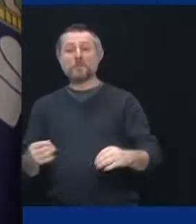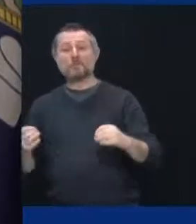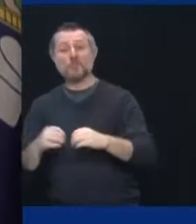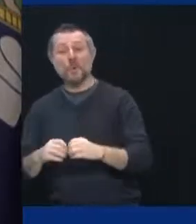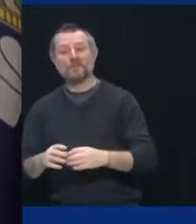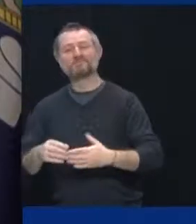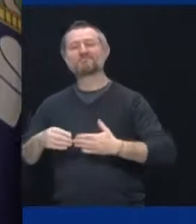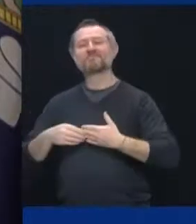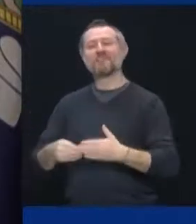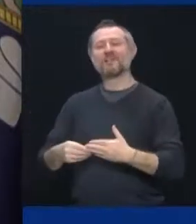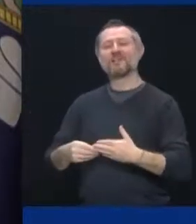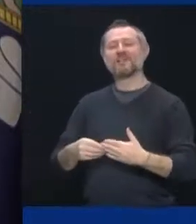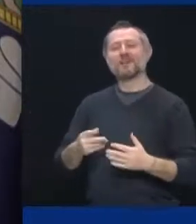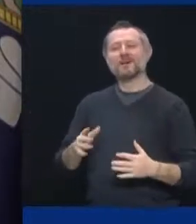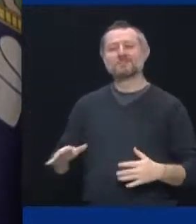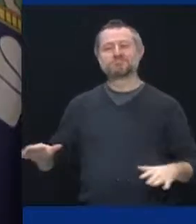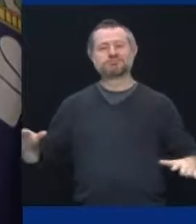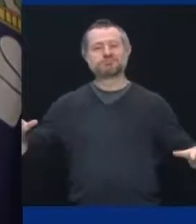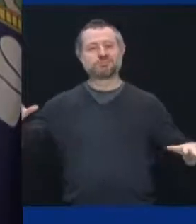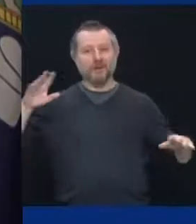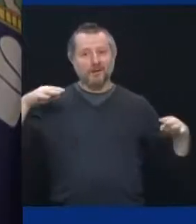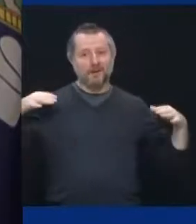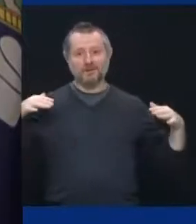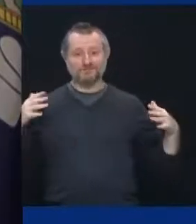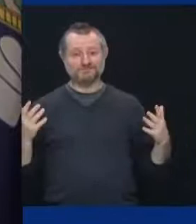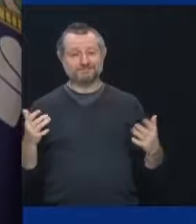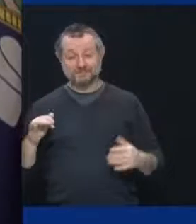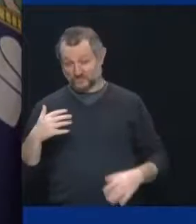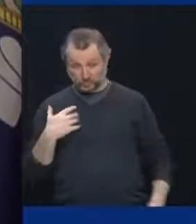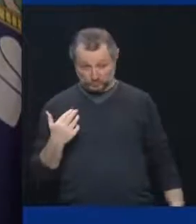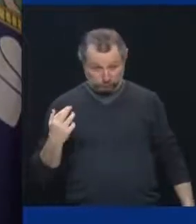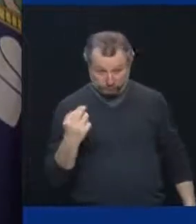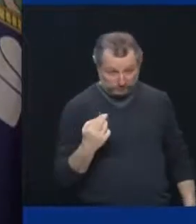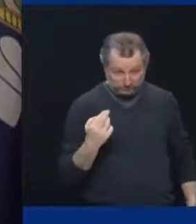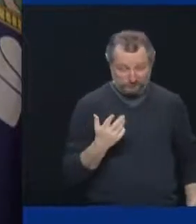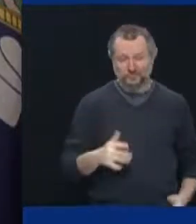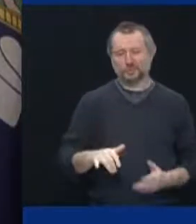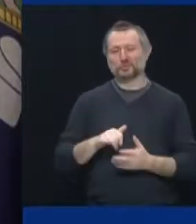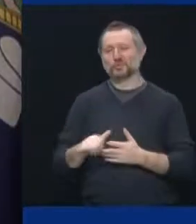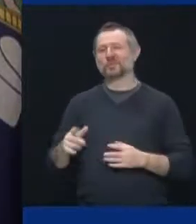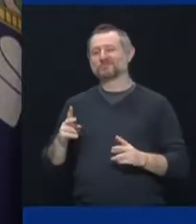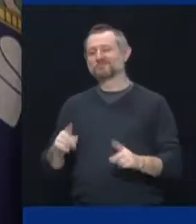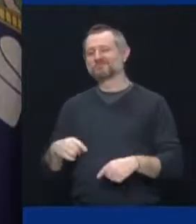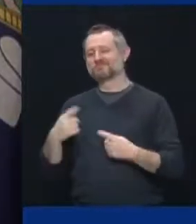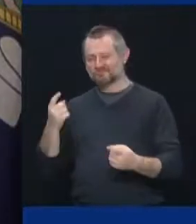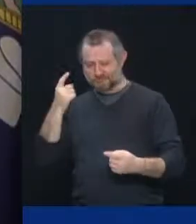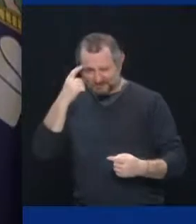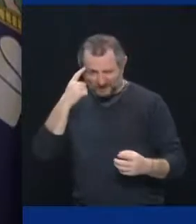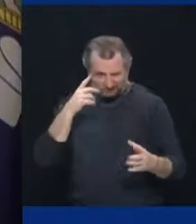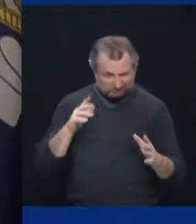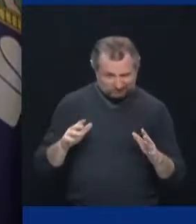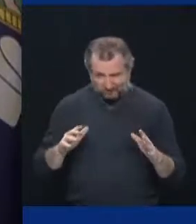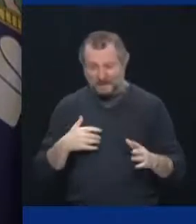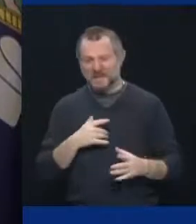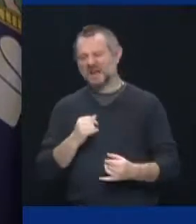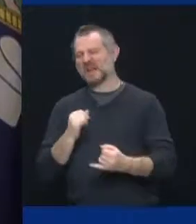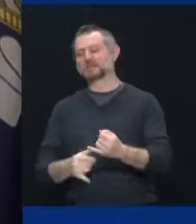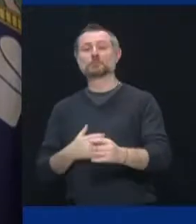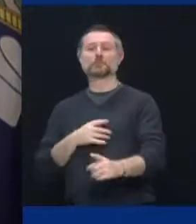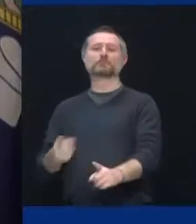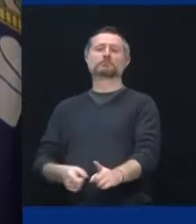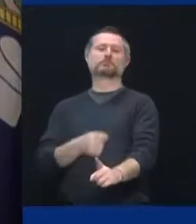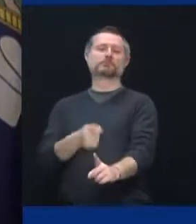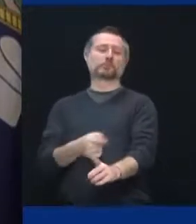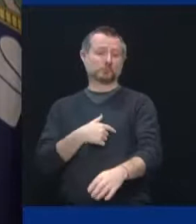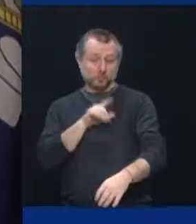going forward. And that's only because we have been smart. Last point, I promise. My daughter's giving me a